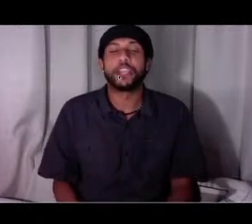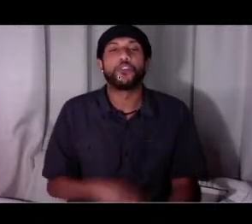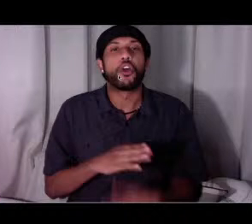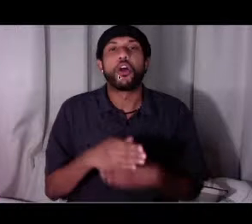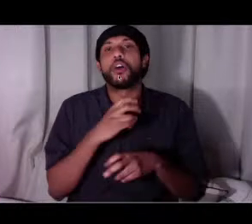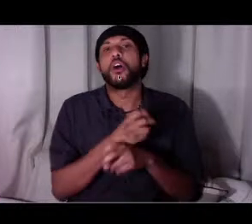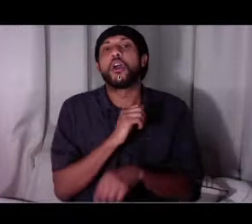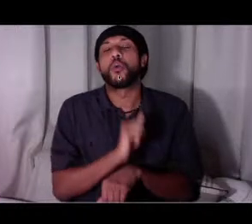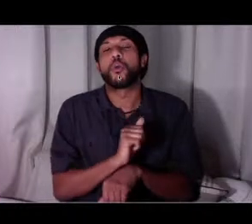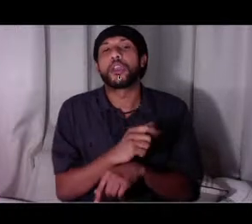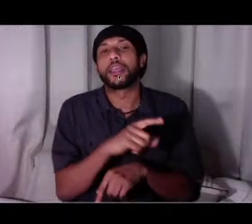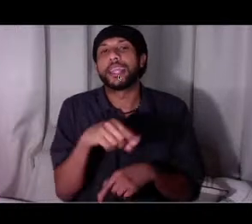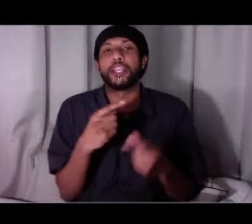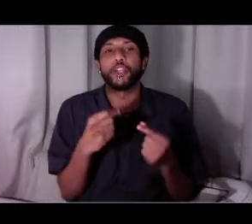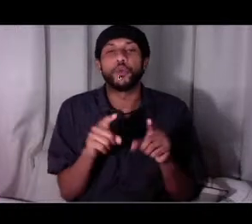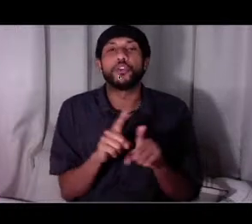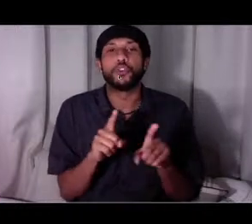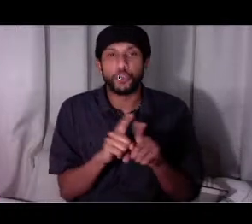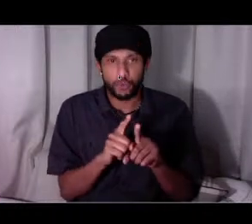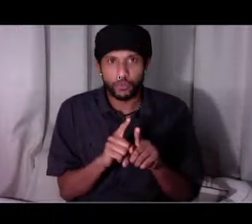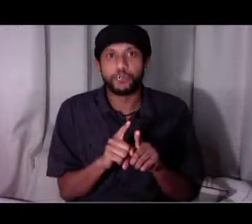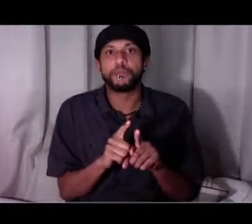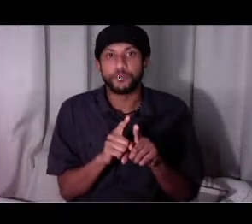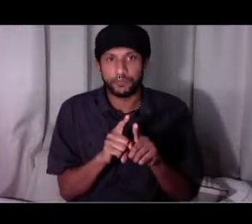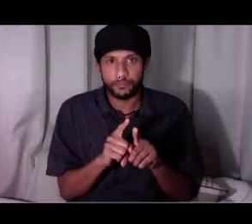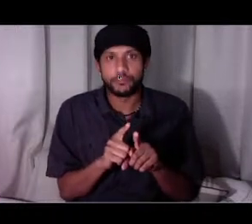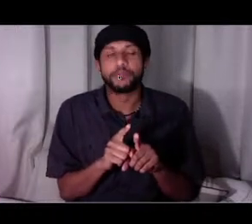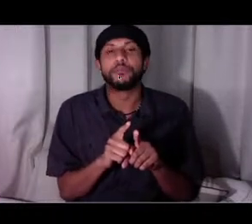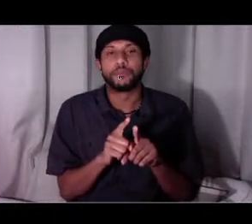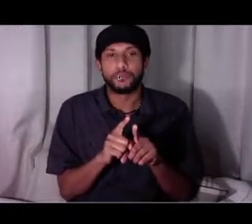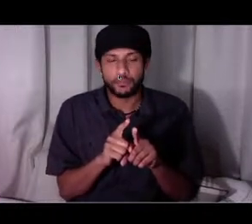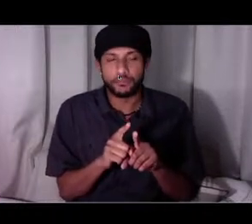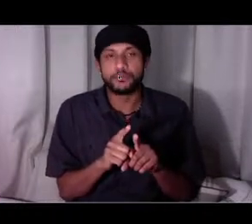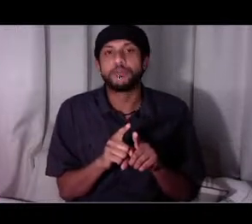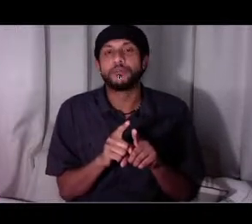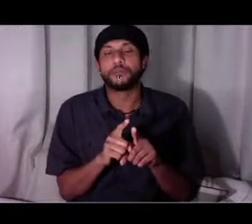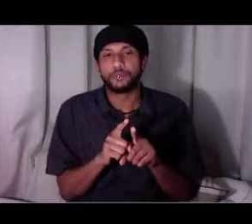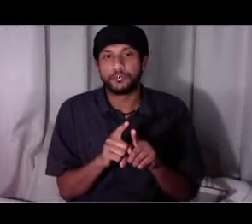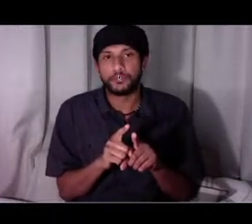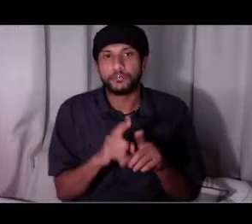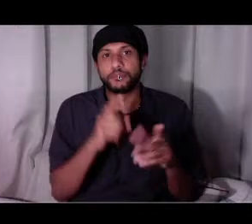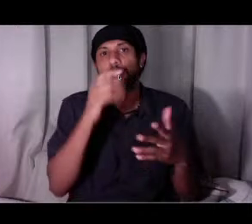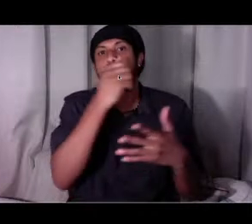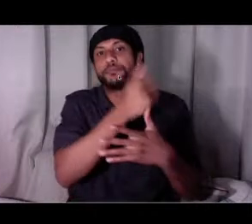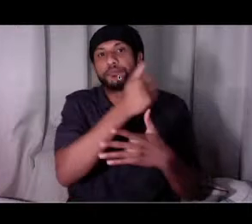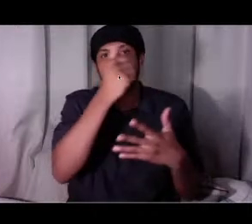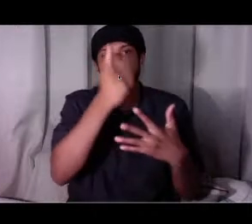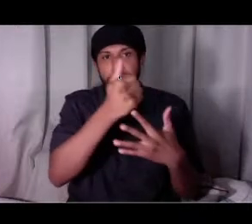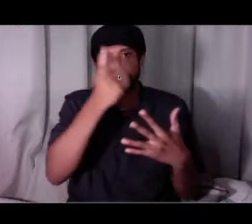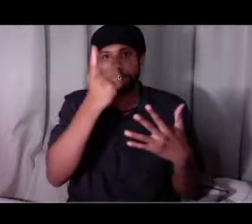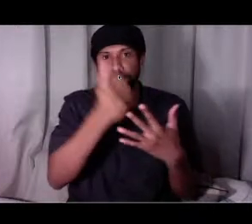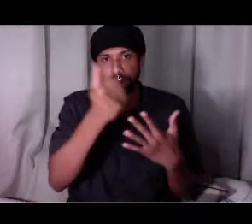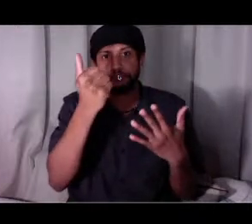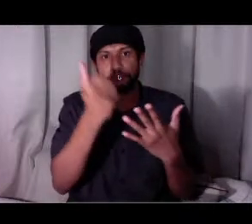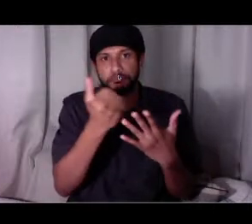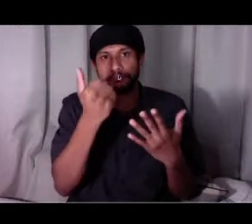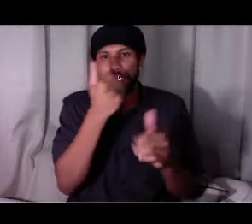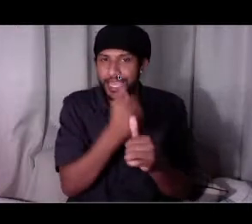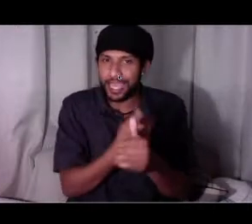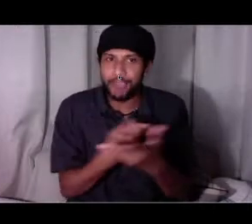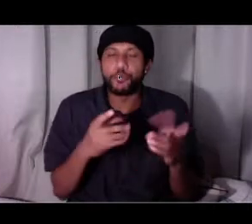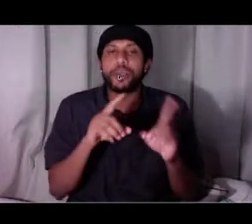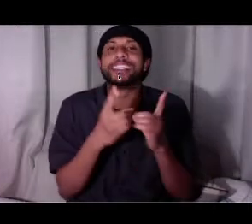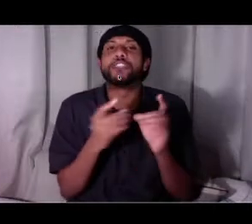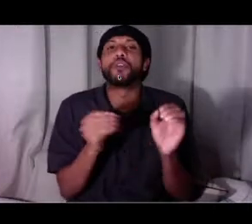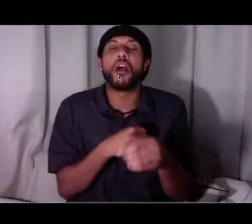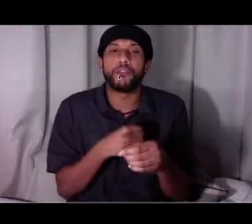hard work that they do too and to our superintendent the executive cabinet everyone at the uh district office and I also